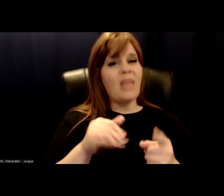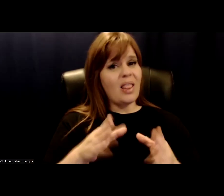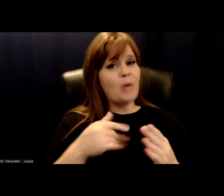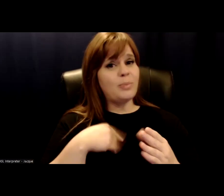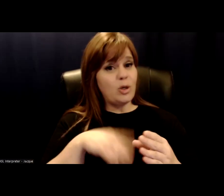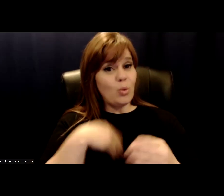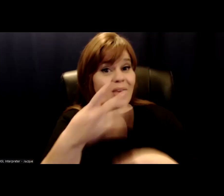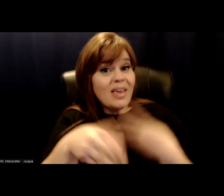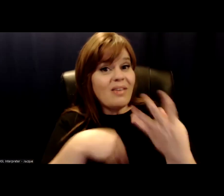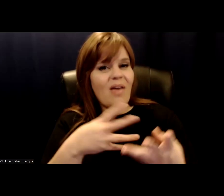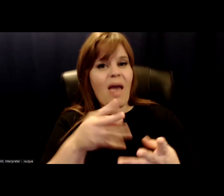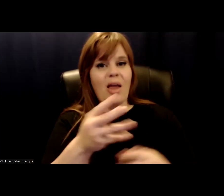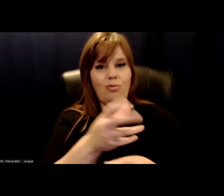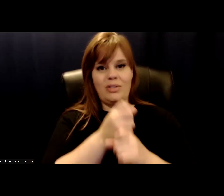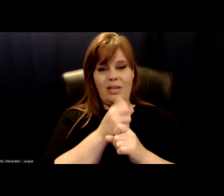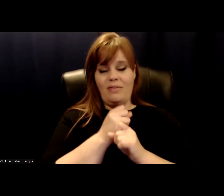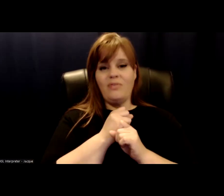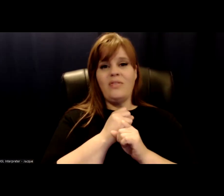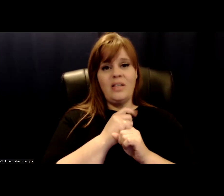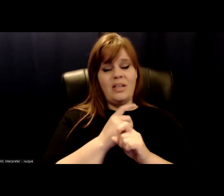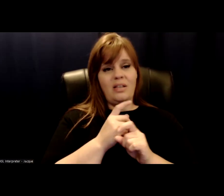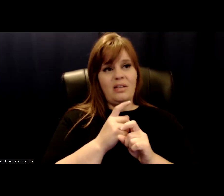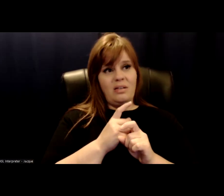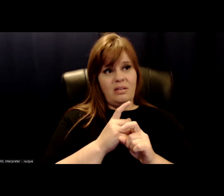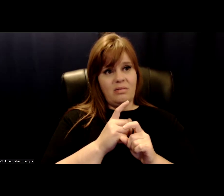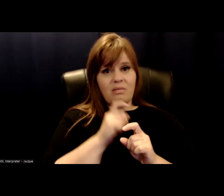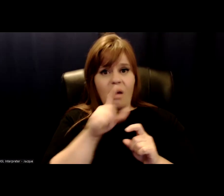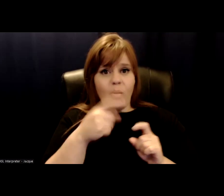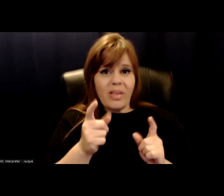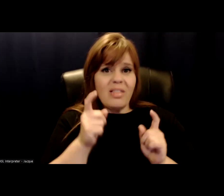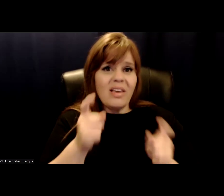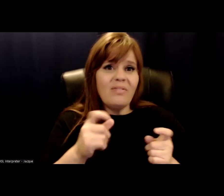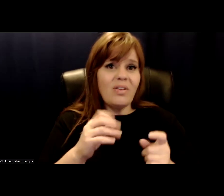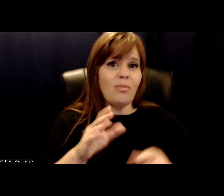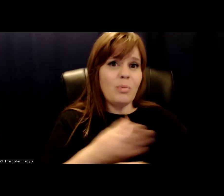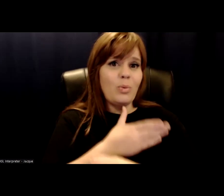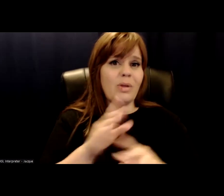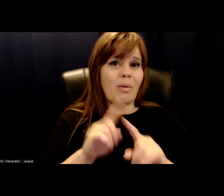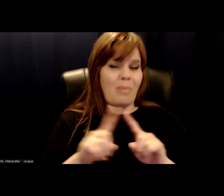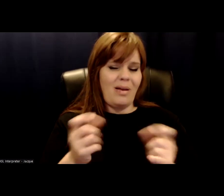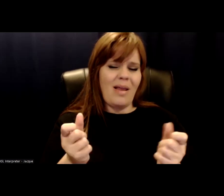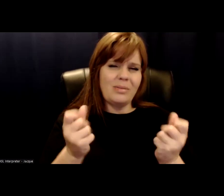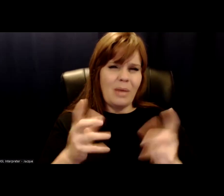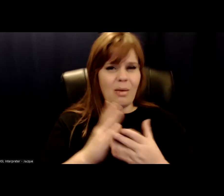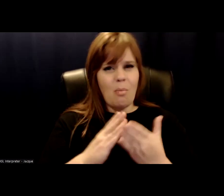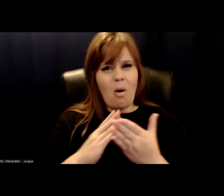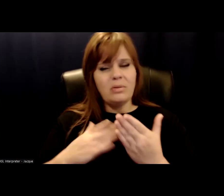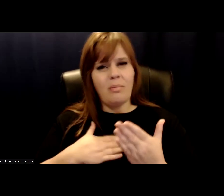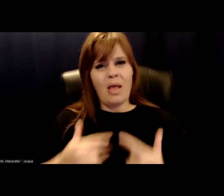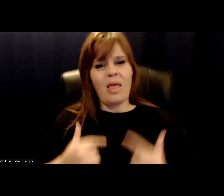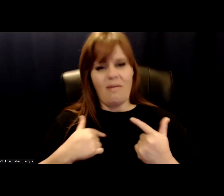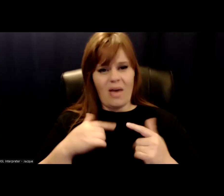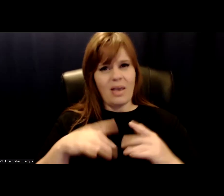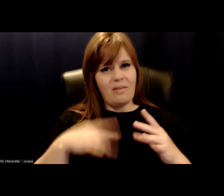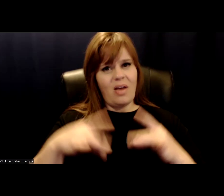case, not only the gift of music, but in as many parts of my life as I can find.